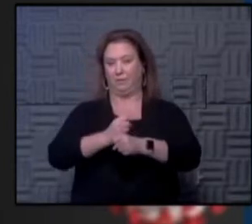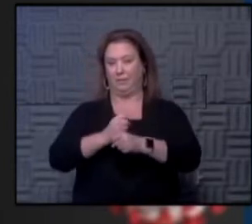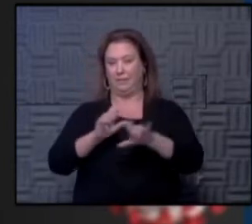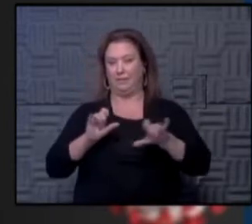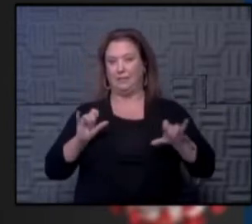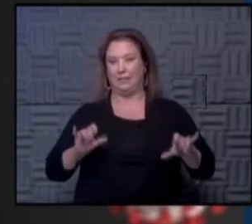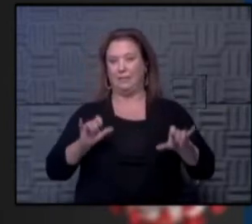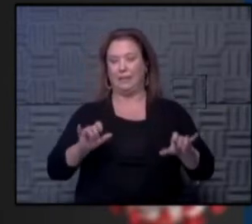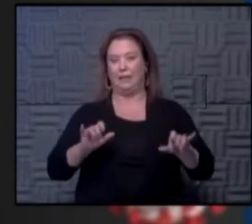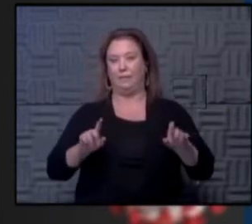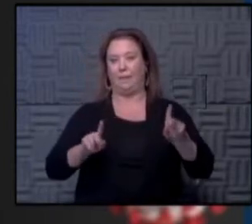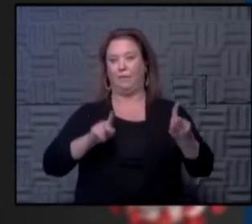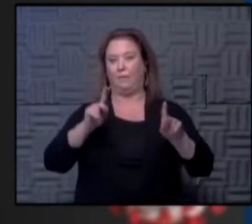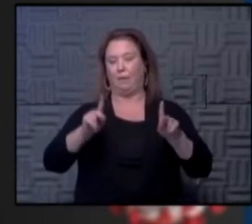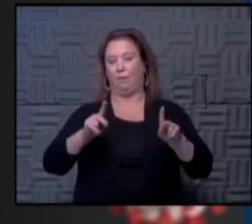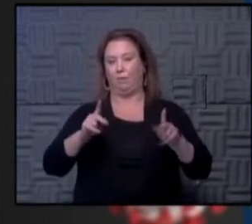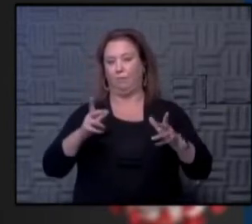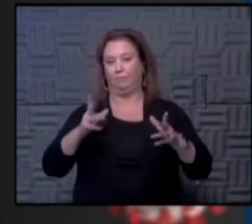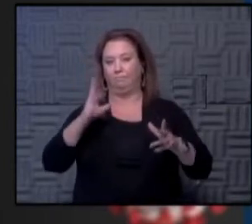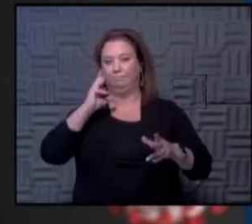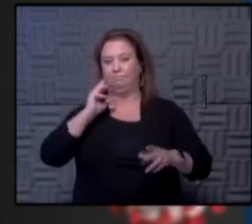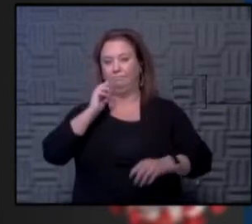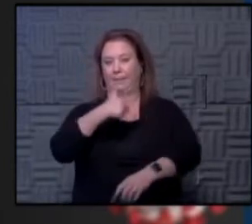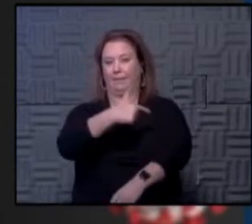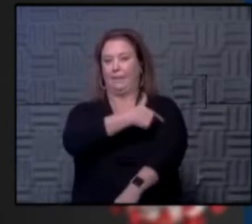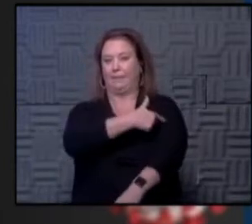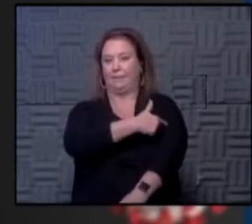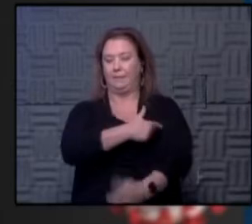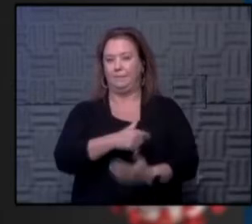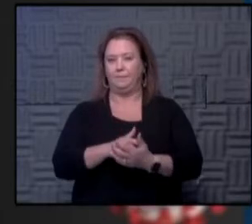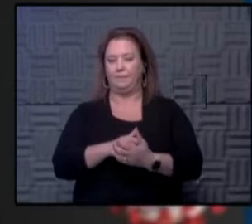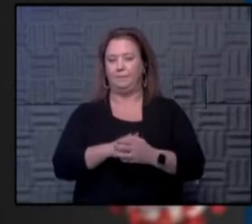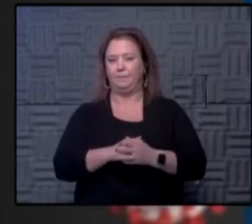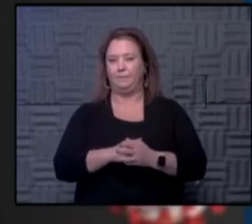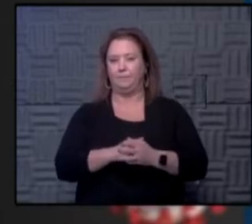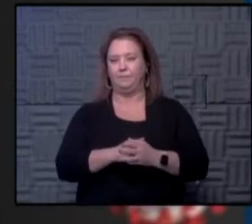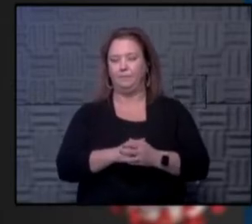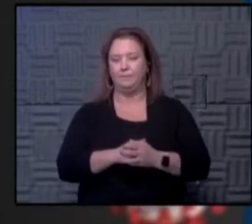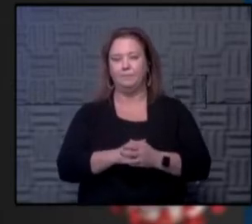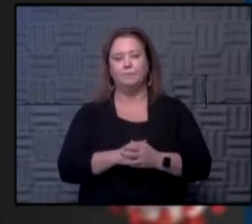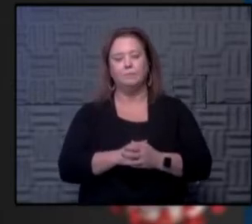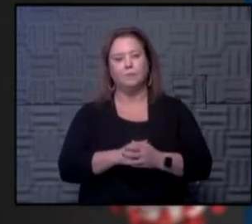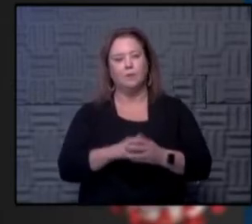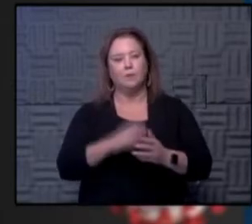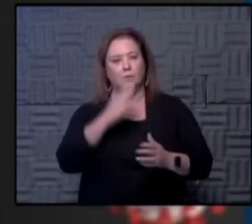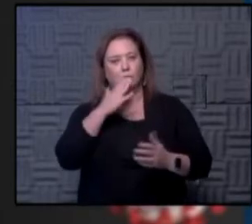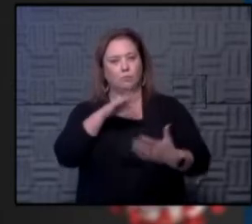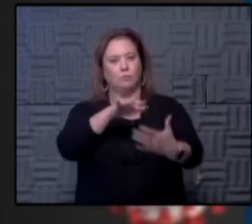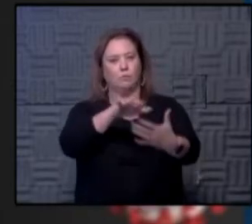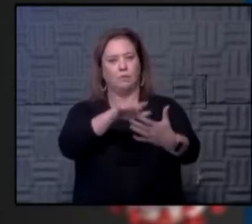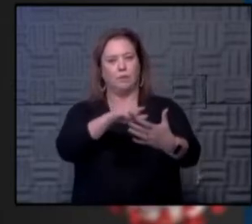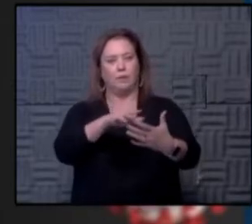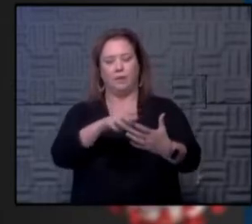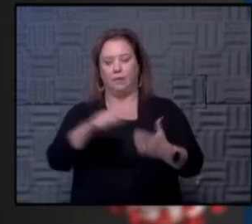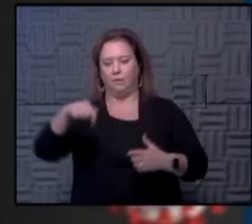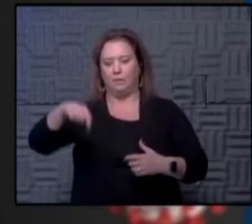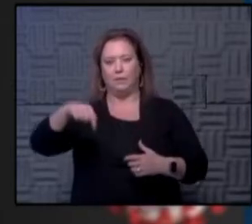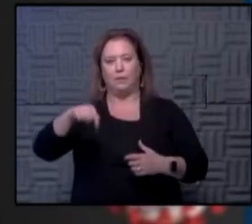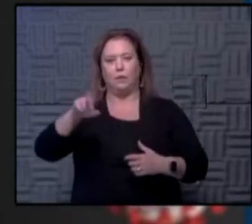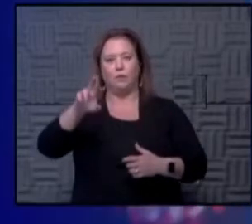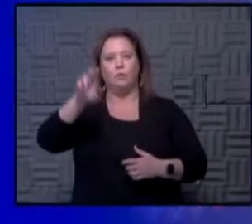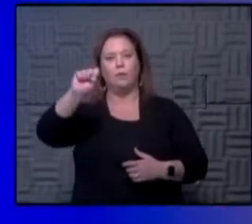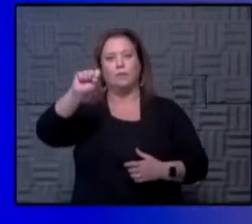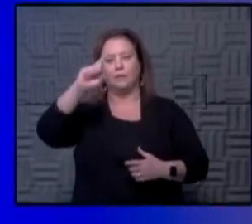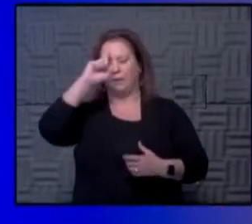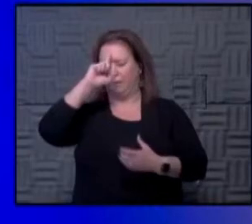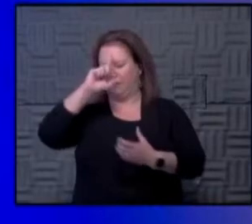that be the same for people who get the vaccine? So what do you think of the study and I think it's a very good study. It was done here in the United